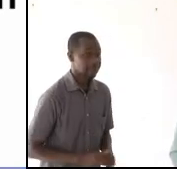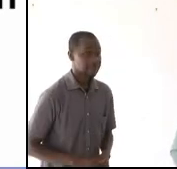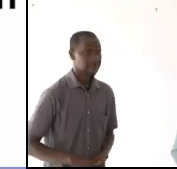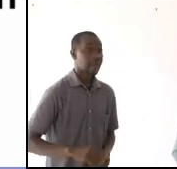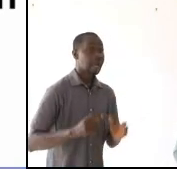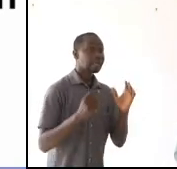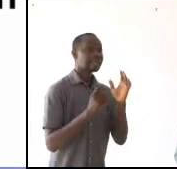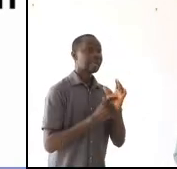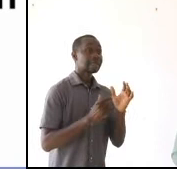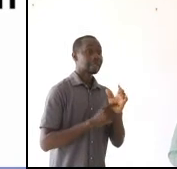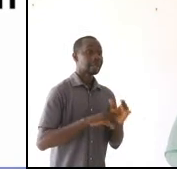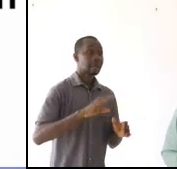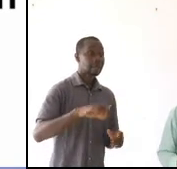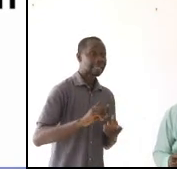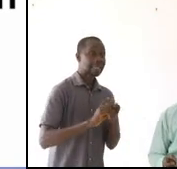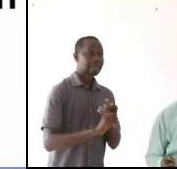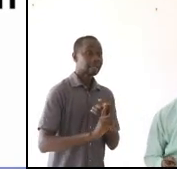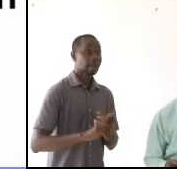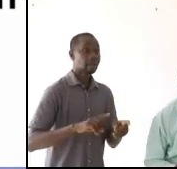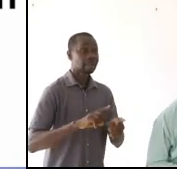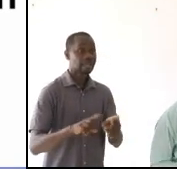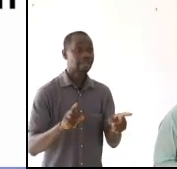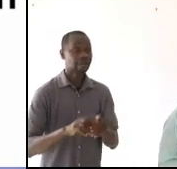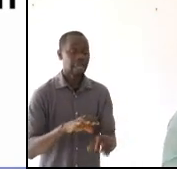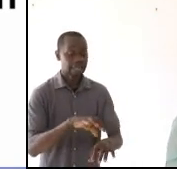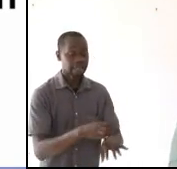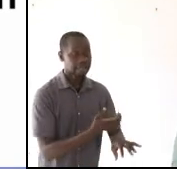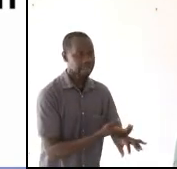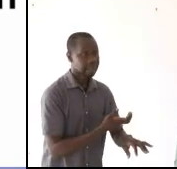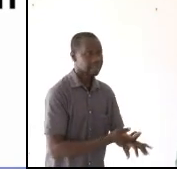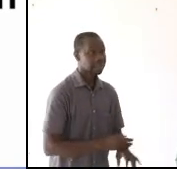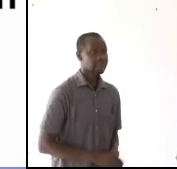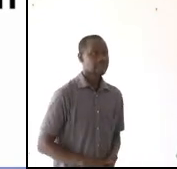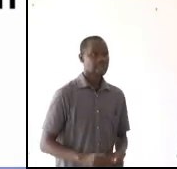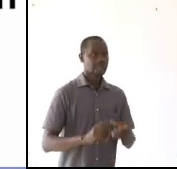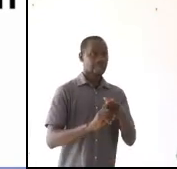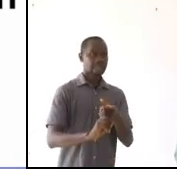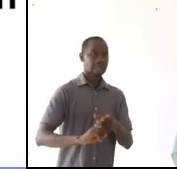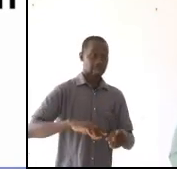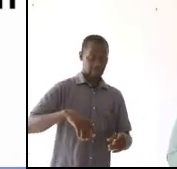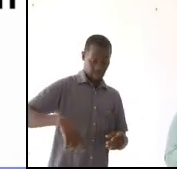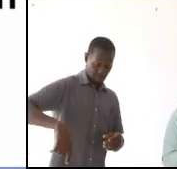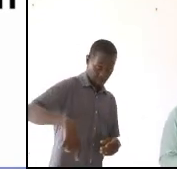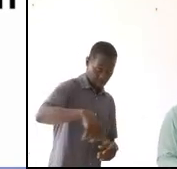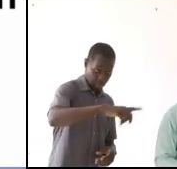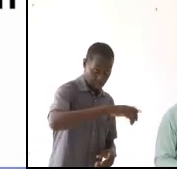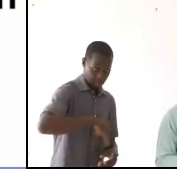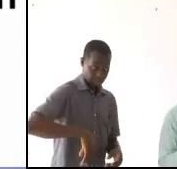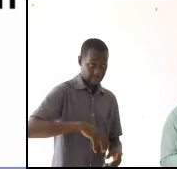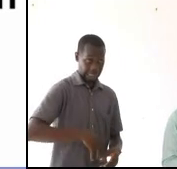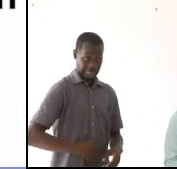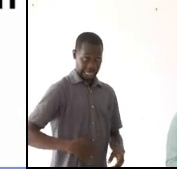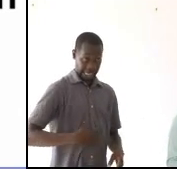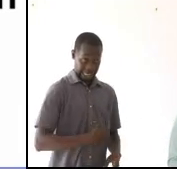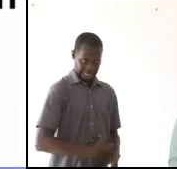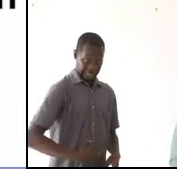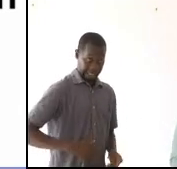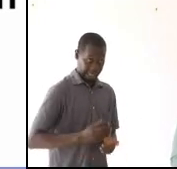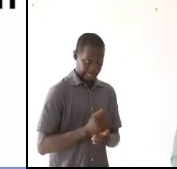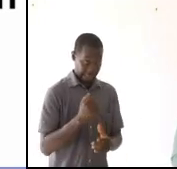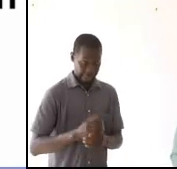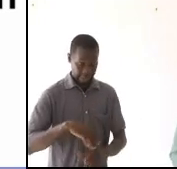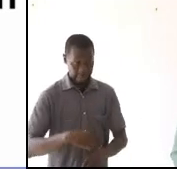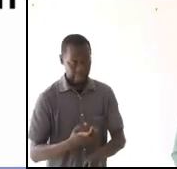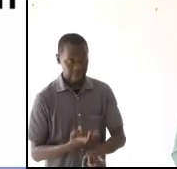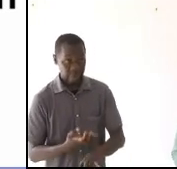Another example of the linking together of different systems is the linking of the circulatory, the digestive, and the excretory